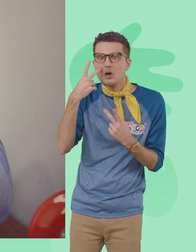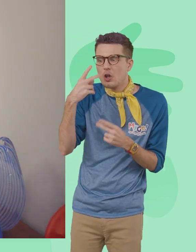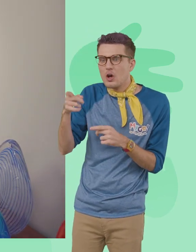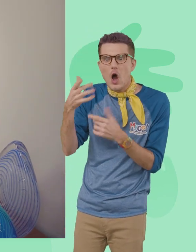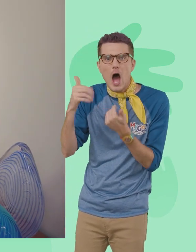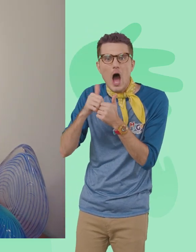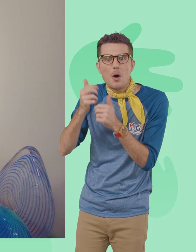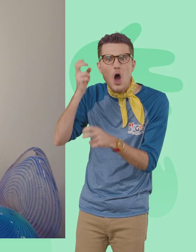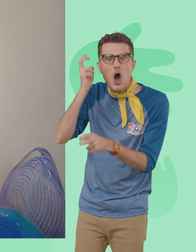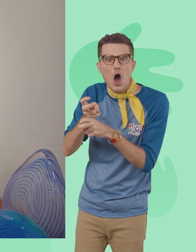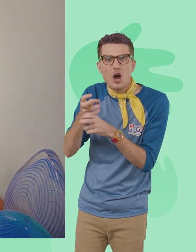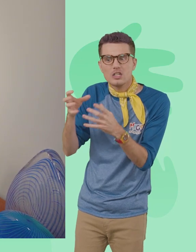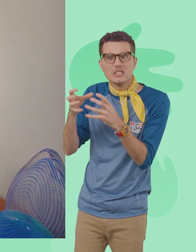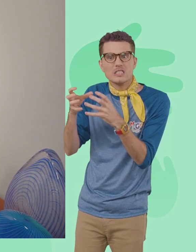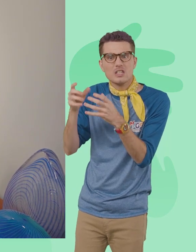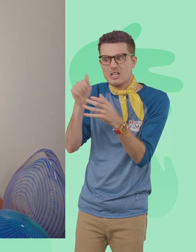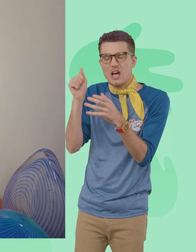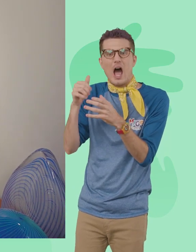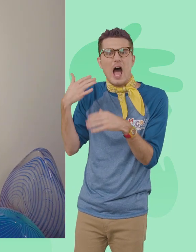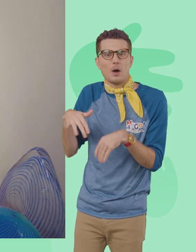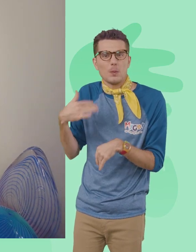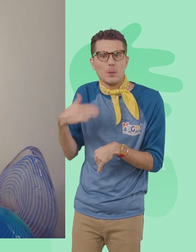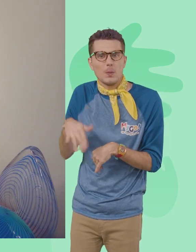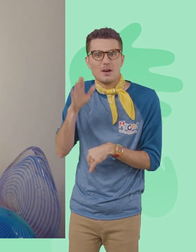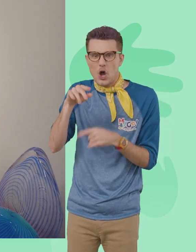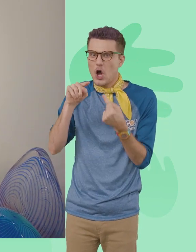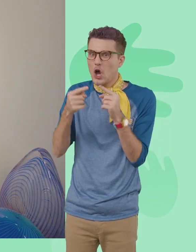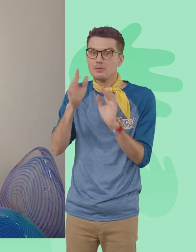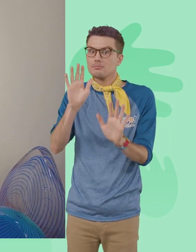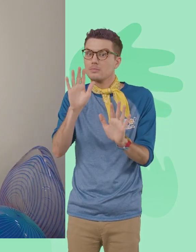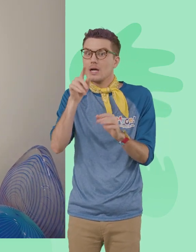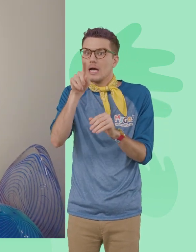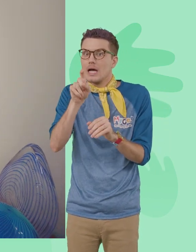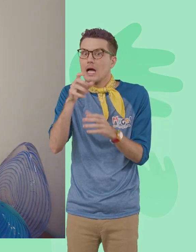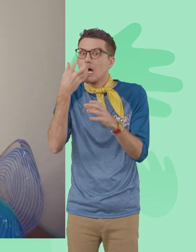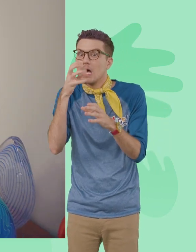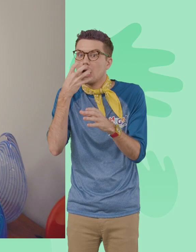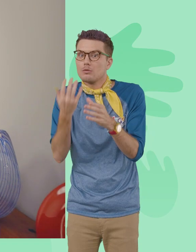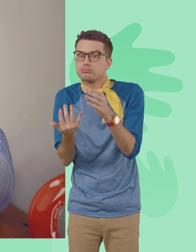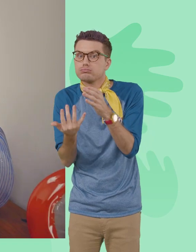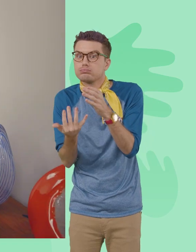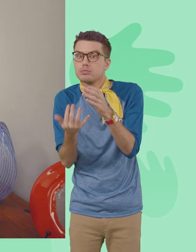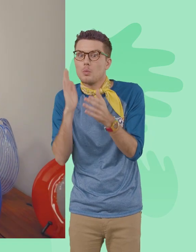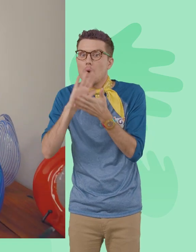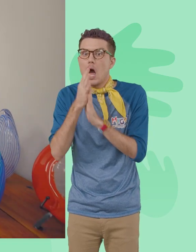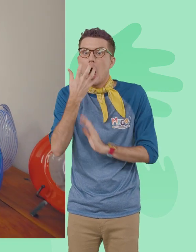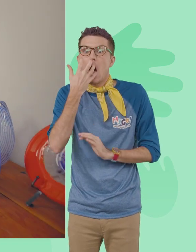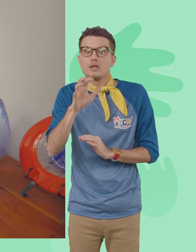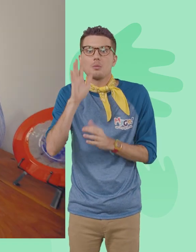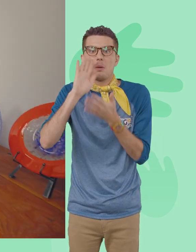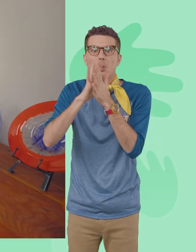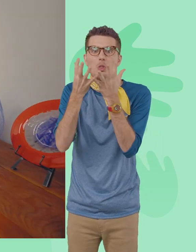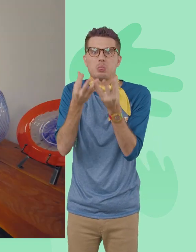Because look at how hard it is! Ow! That hurt! But when you heat it up really hot,